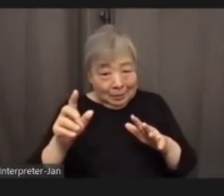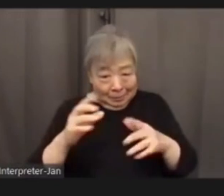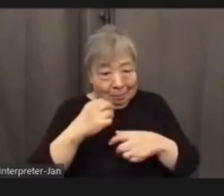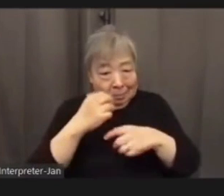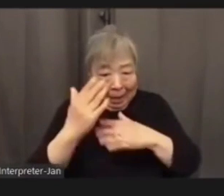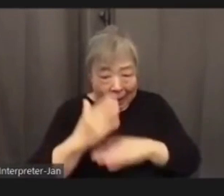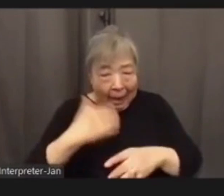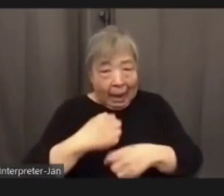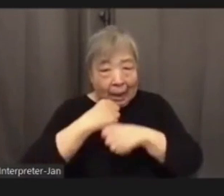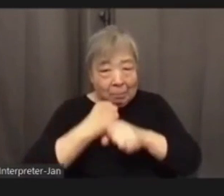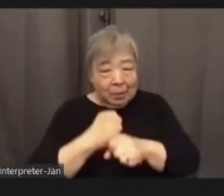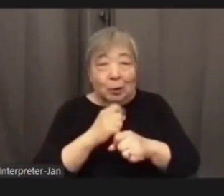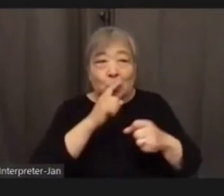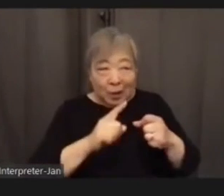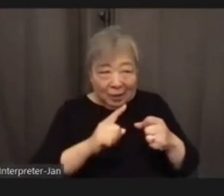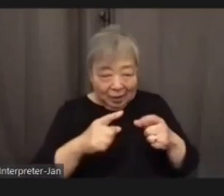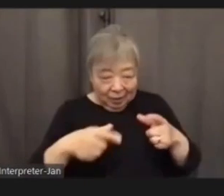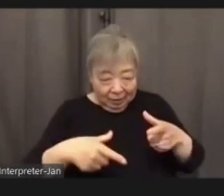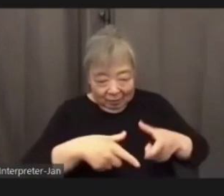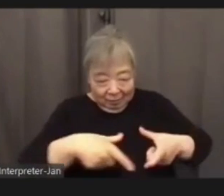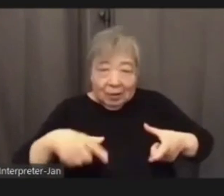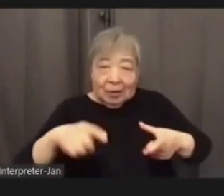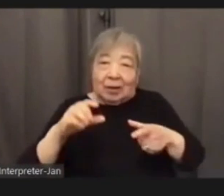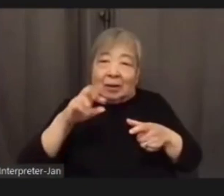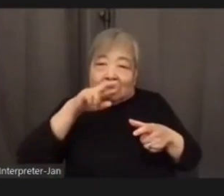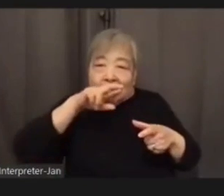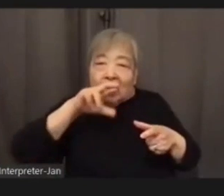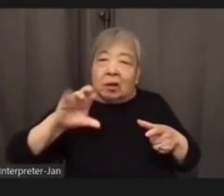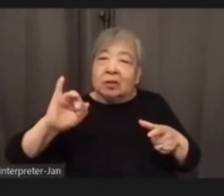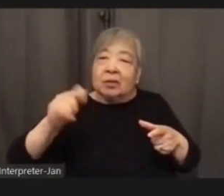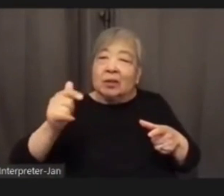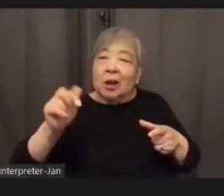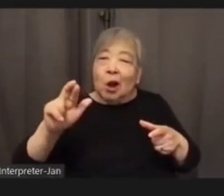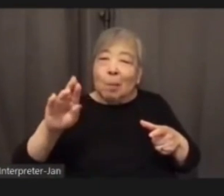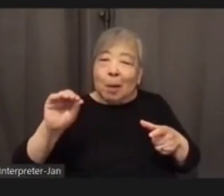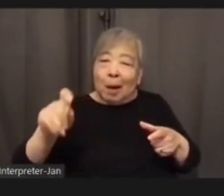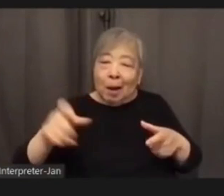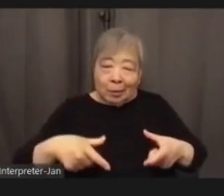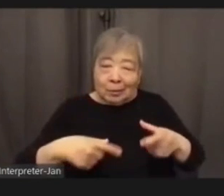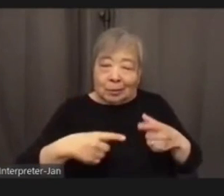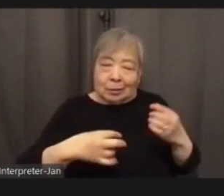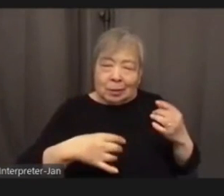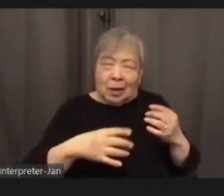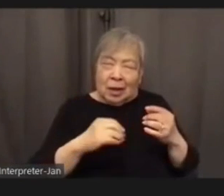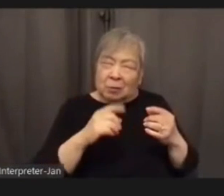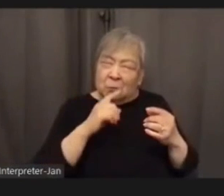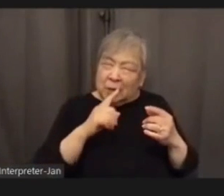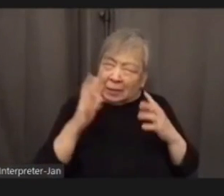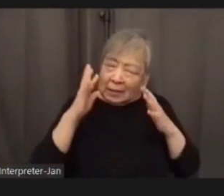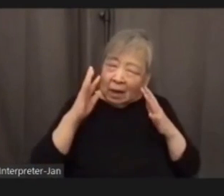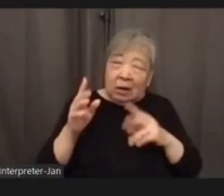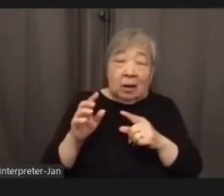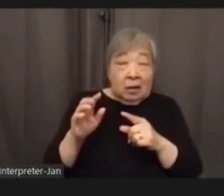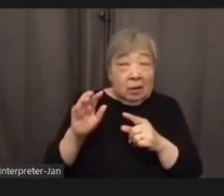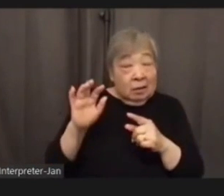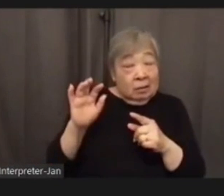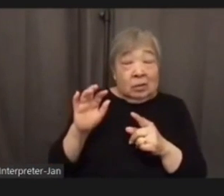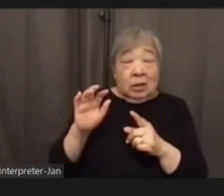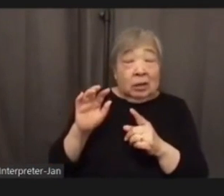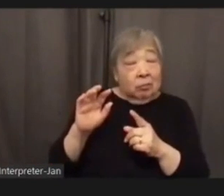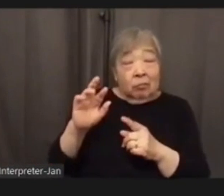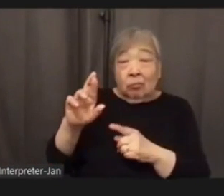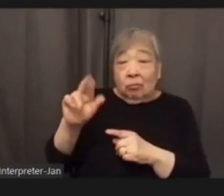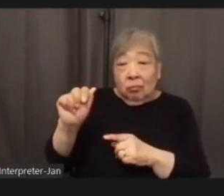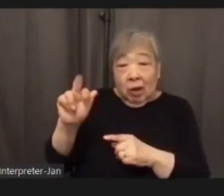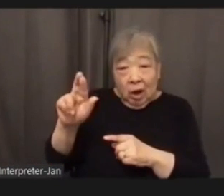that was a cigar box. But the sound of that, and he, really it was sort of a rare situation for me because it